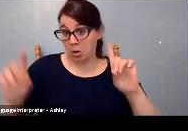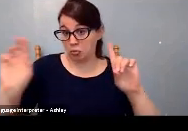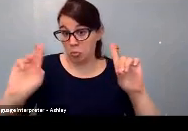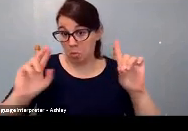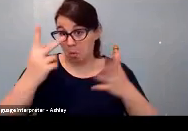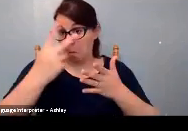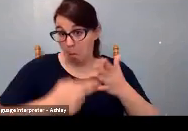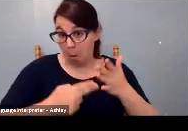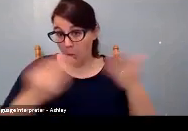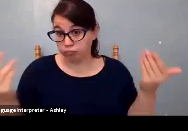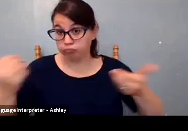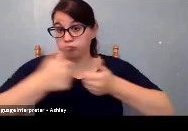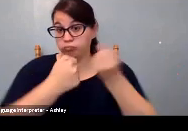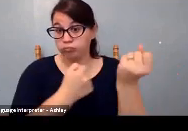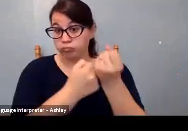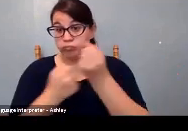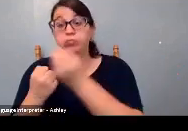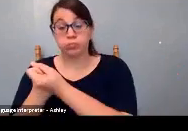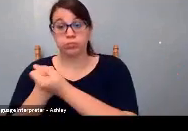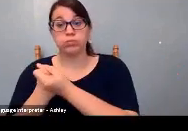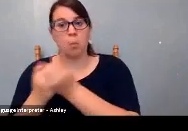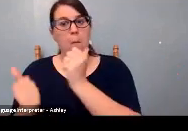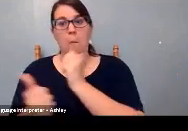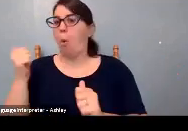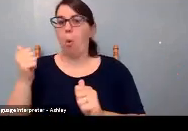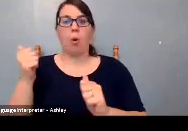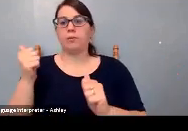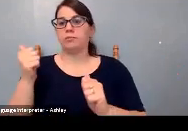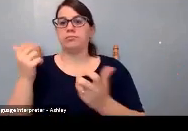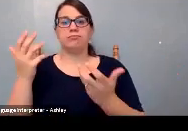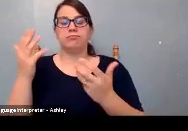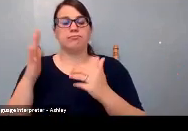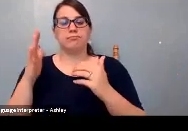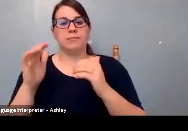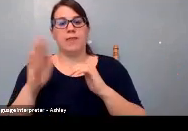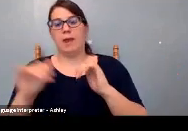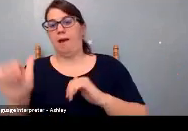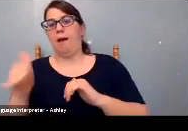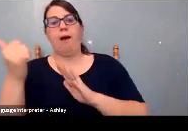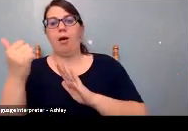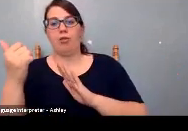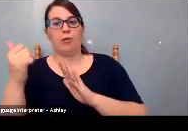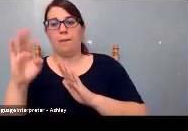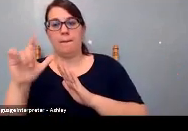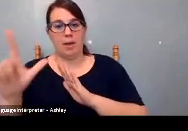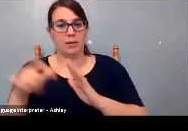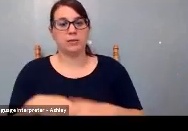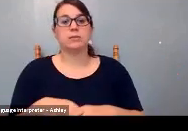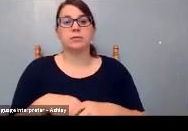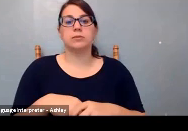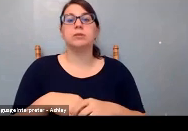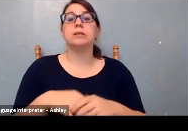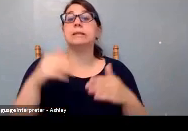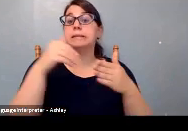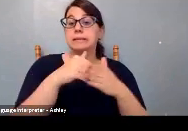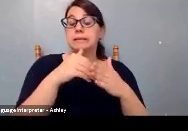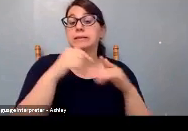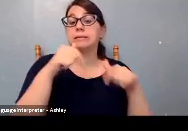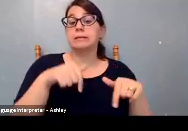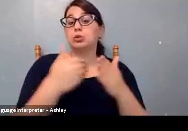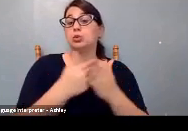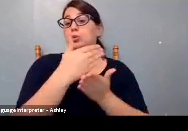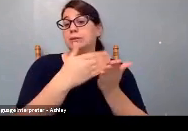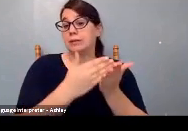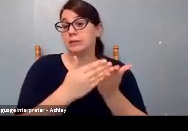by Congress. It's included in the Internal Revenue Code as a new section, 529A. The